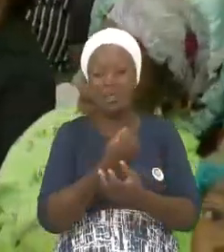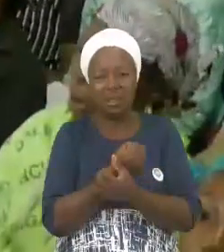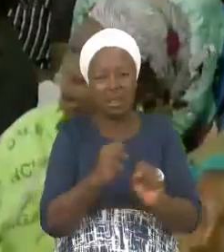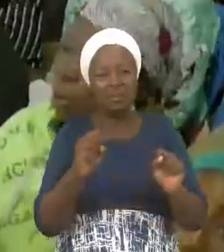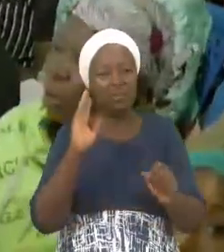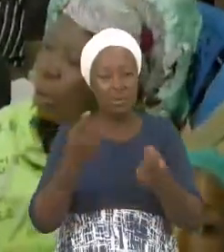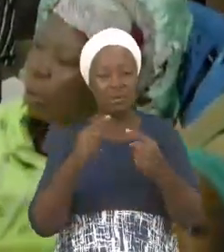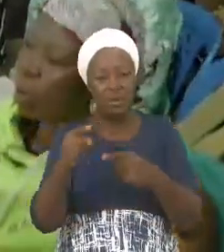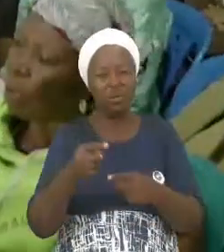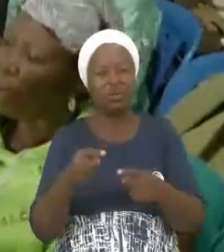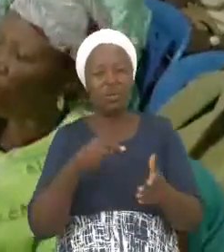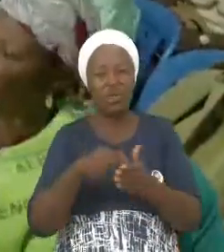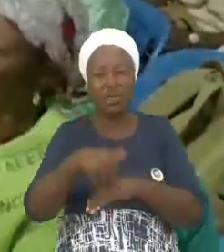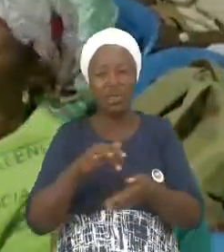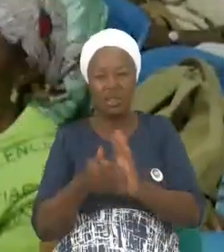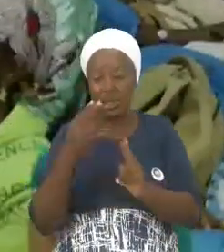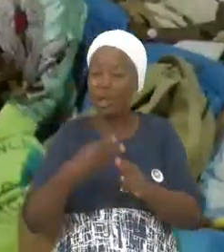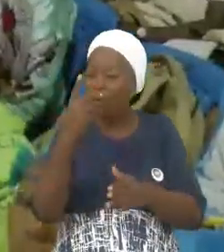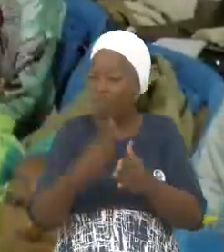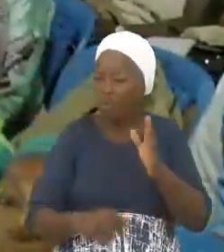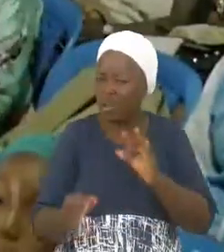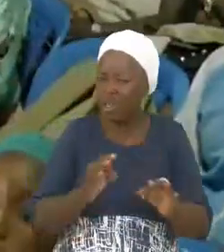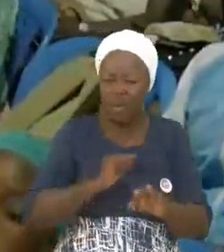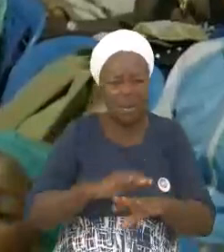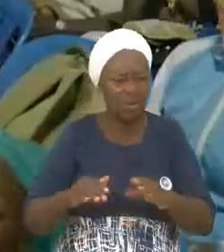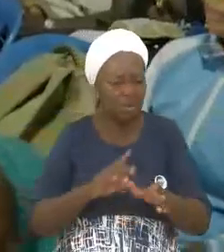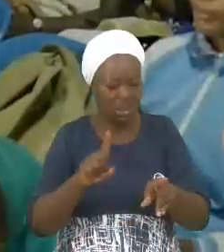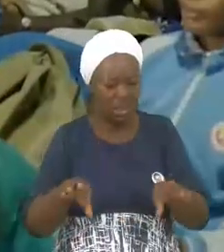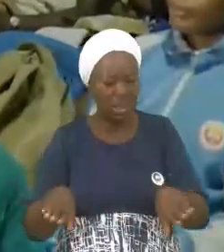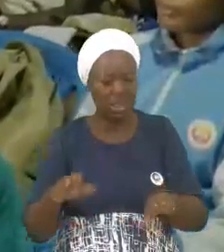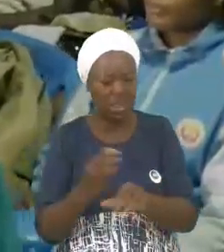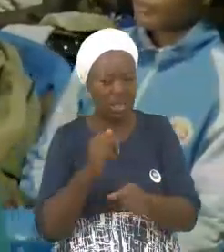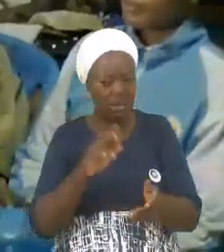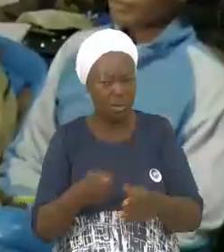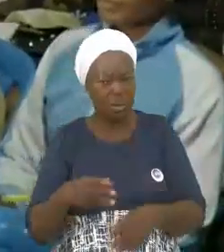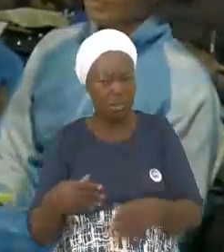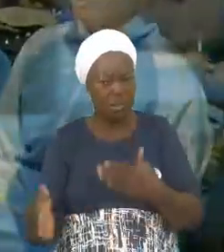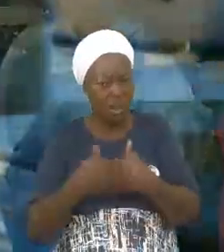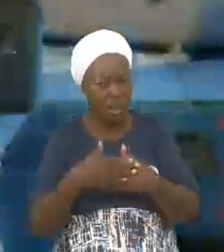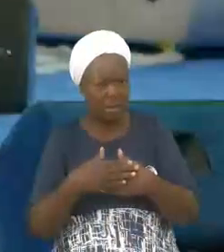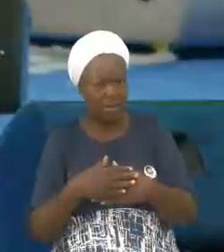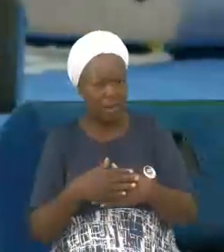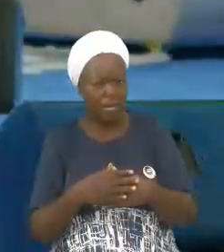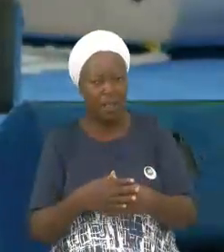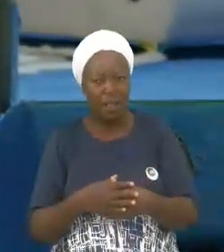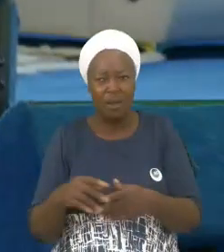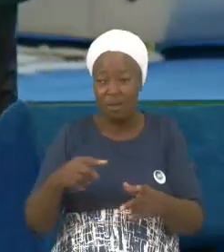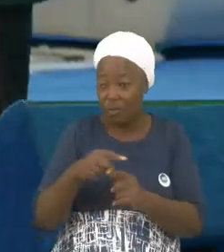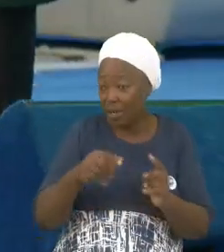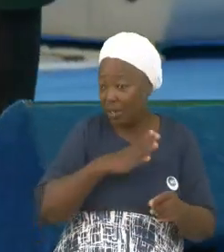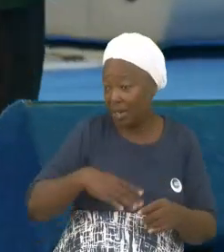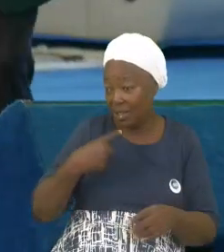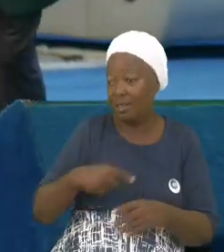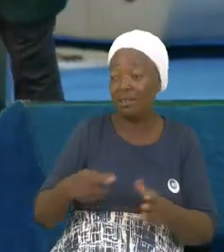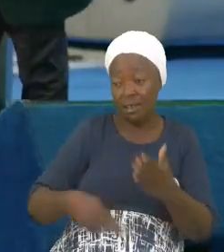you know, what if I don't return? What if you don't return when Christ says you should return?